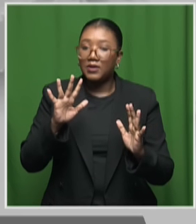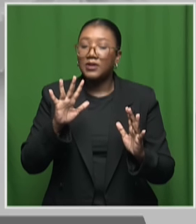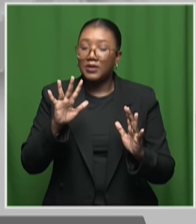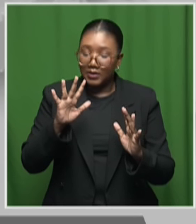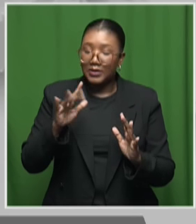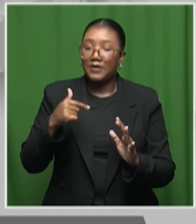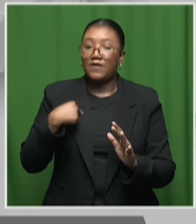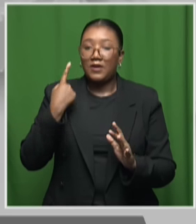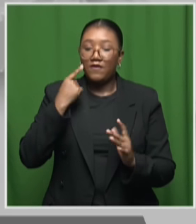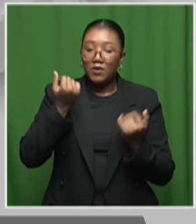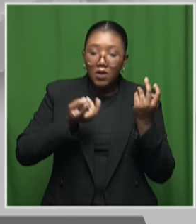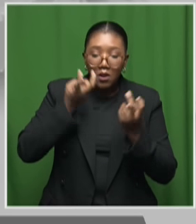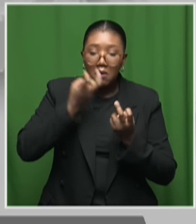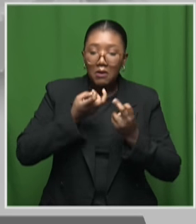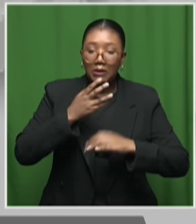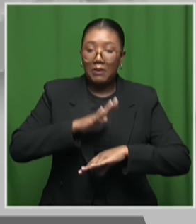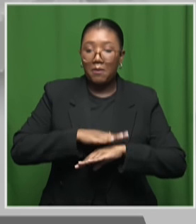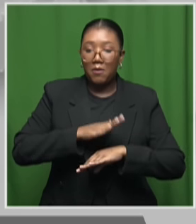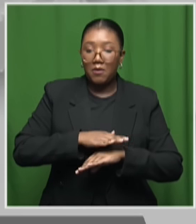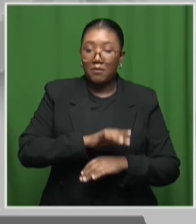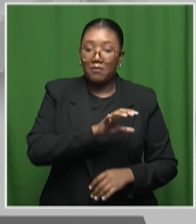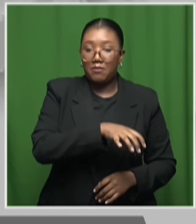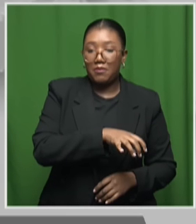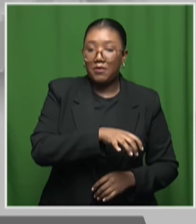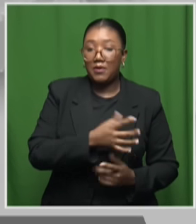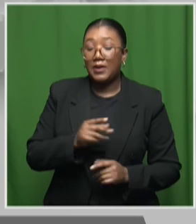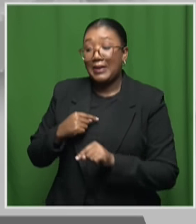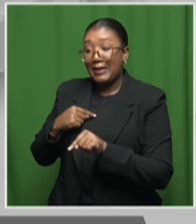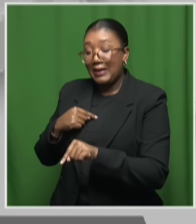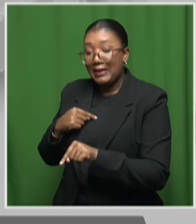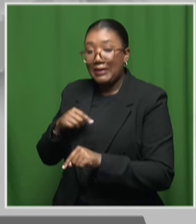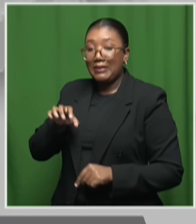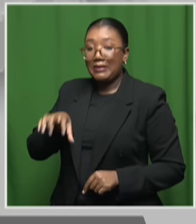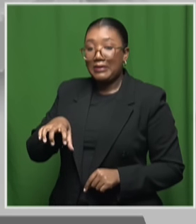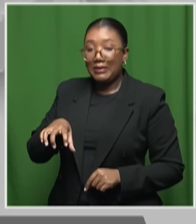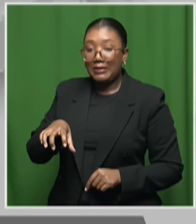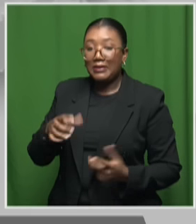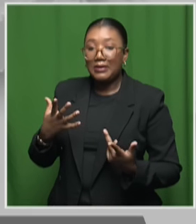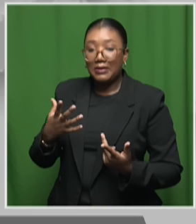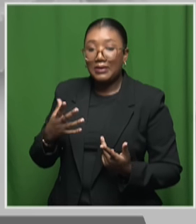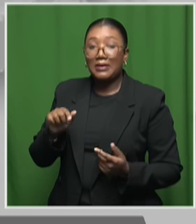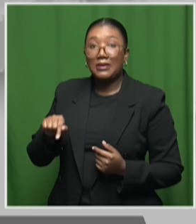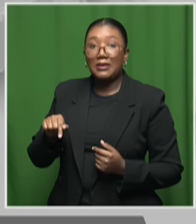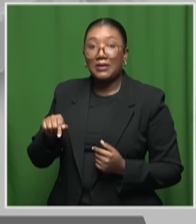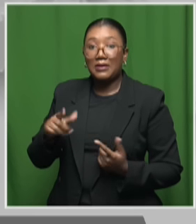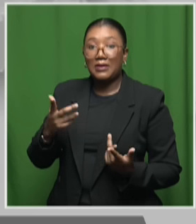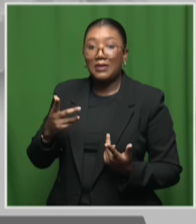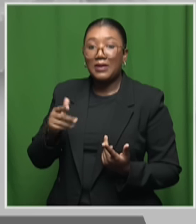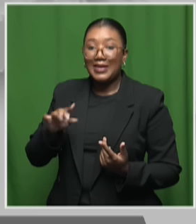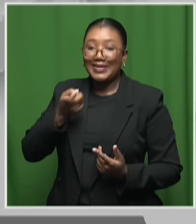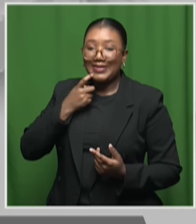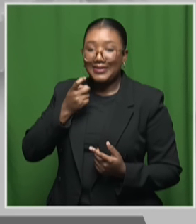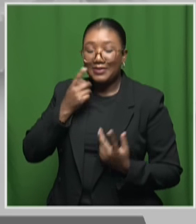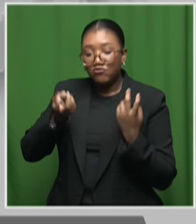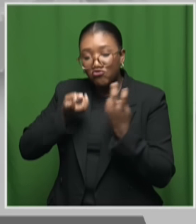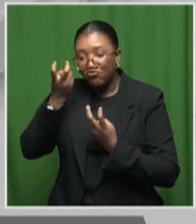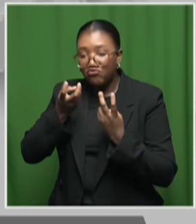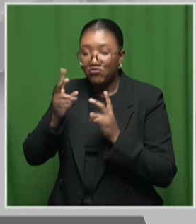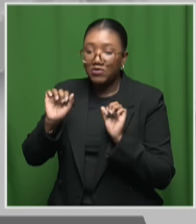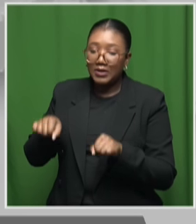foot. Fortunately, here in Thompson's Bay, it is a protected bay, which does make the search a lot easier for